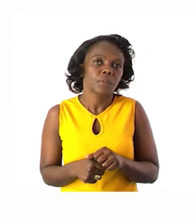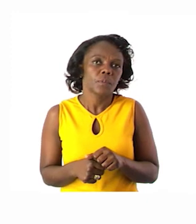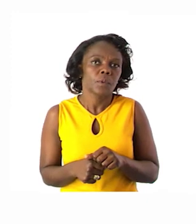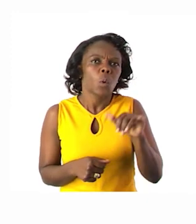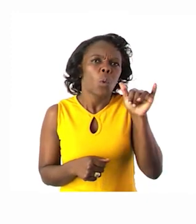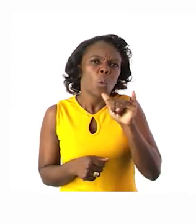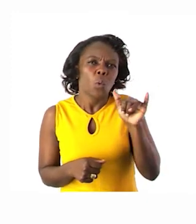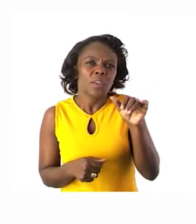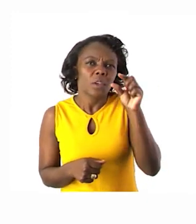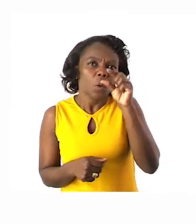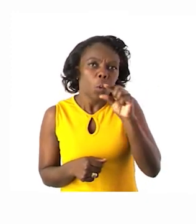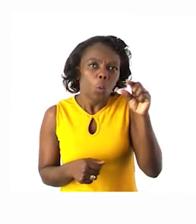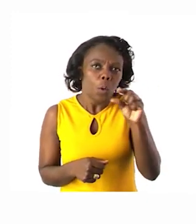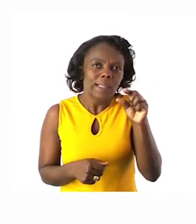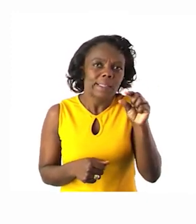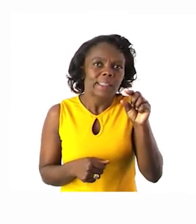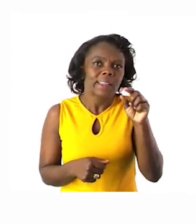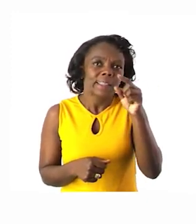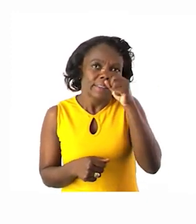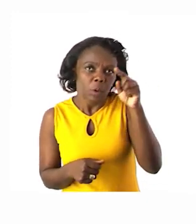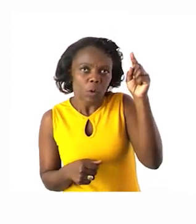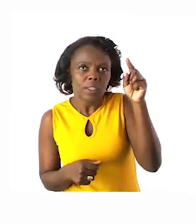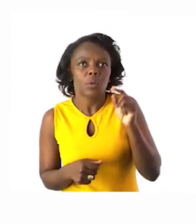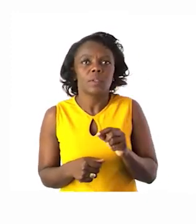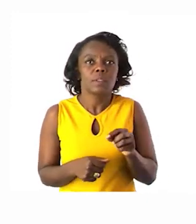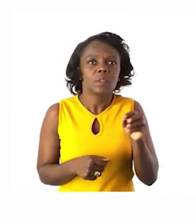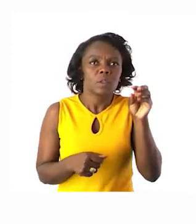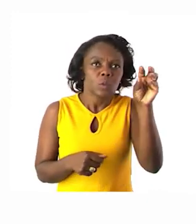correct to be put in the line which is left there in order to